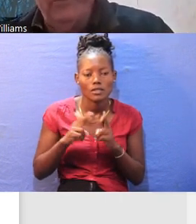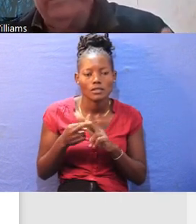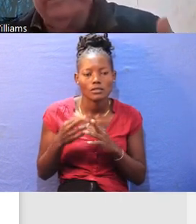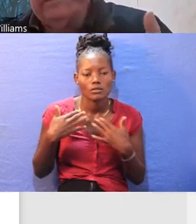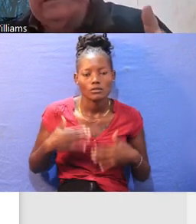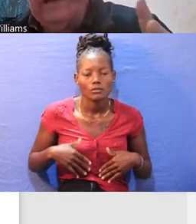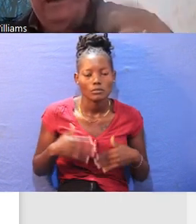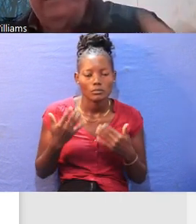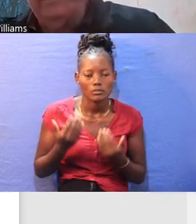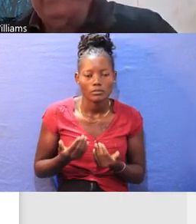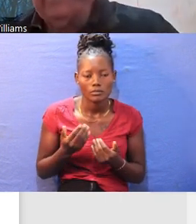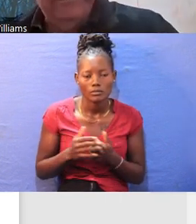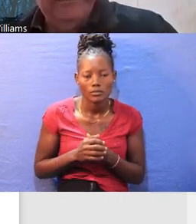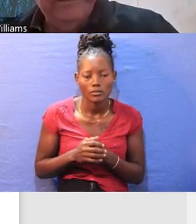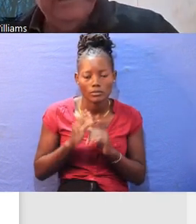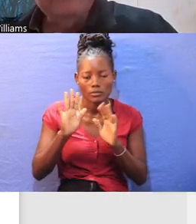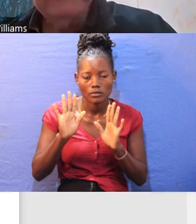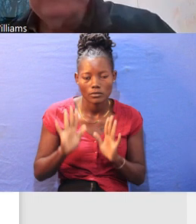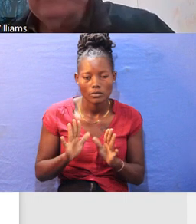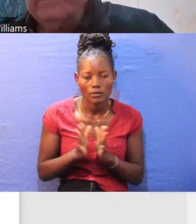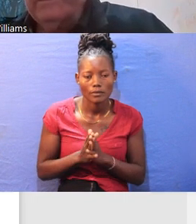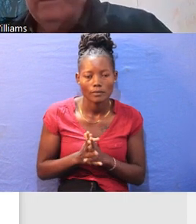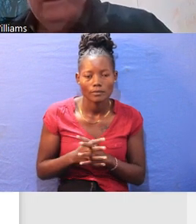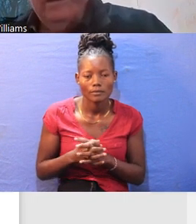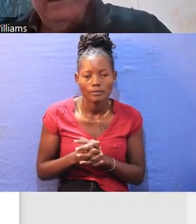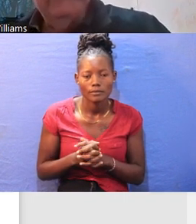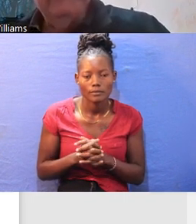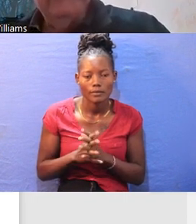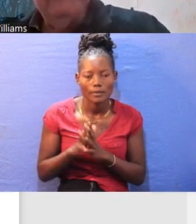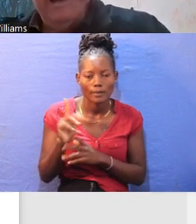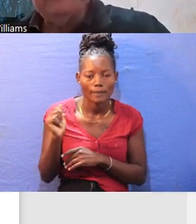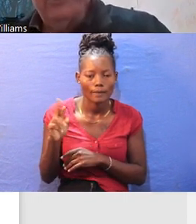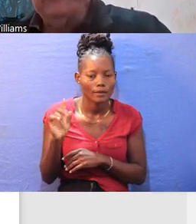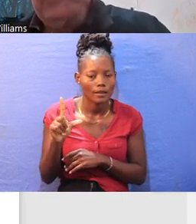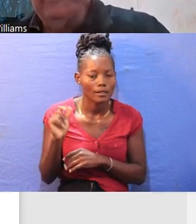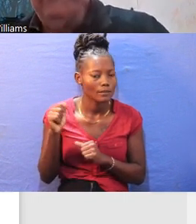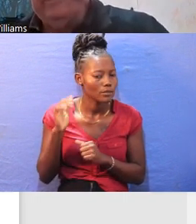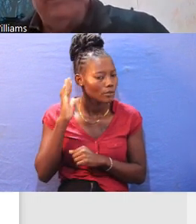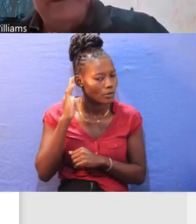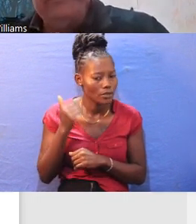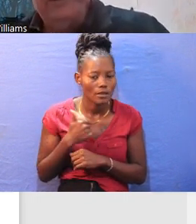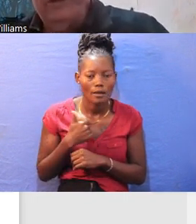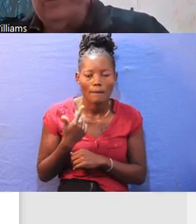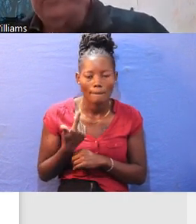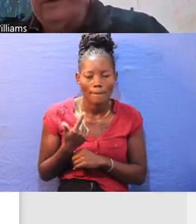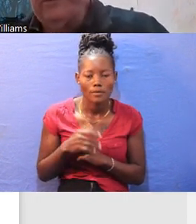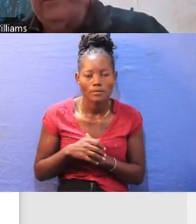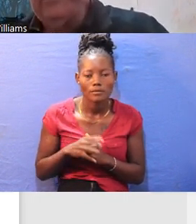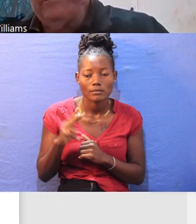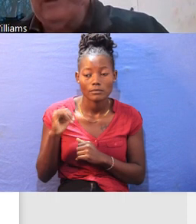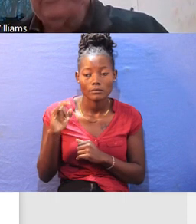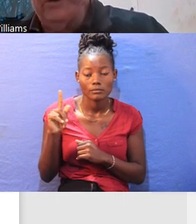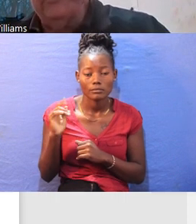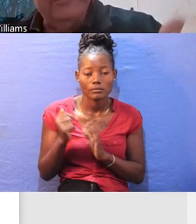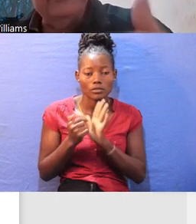is important. Kyle, can you hear me? Yeah. Mike Stone showed me a video. I was in Colorado Springs